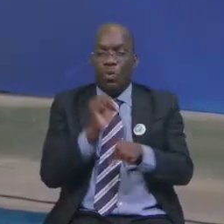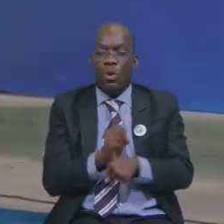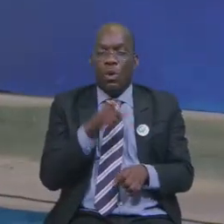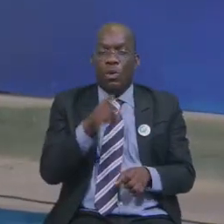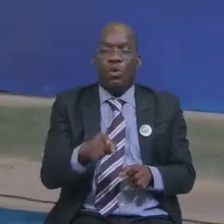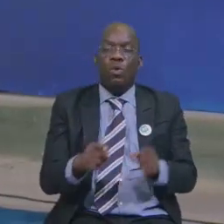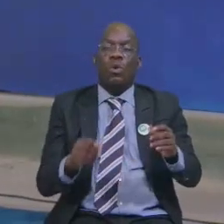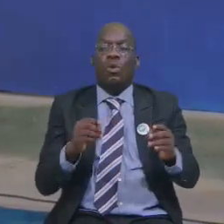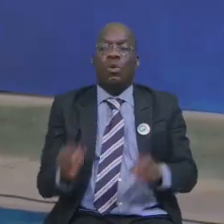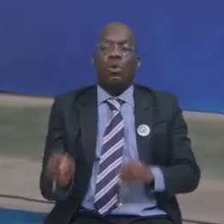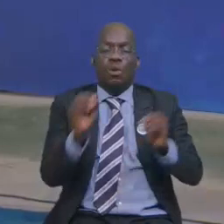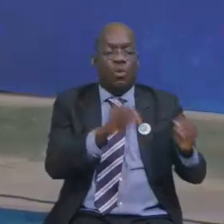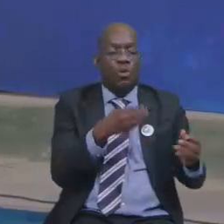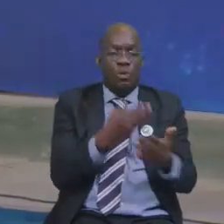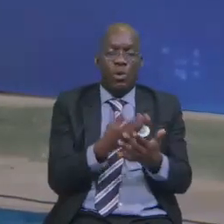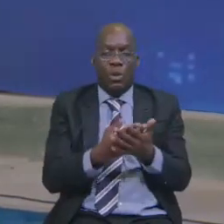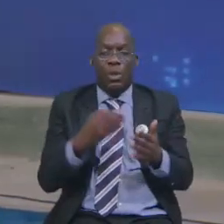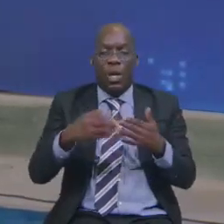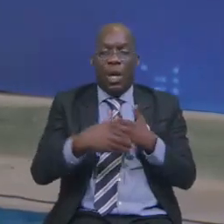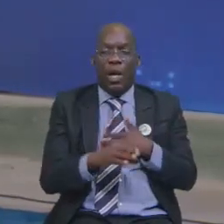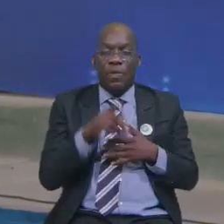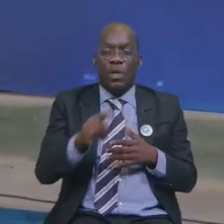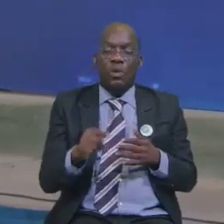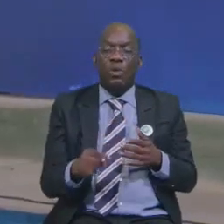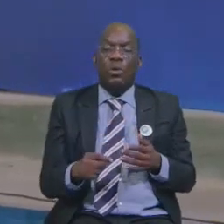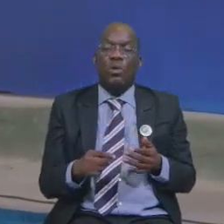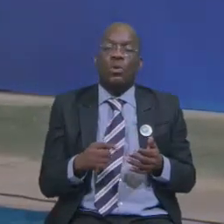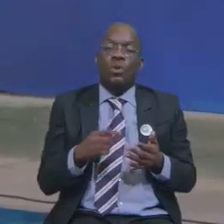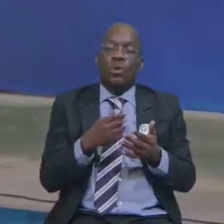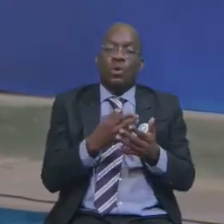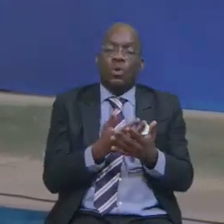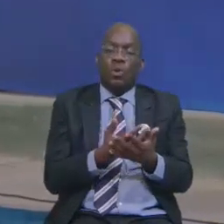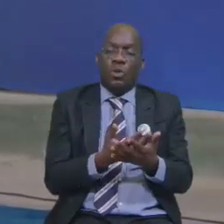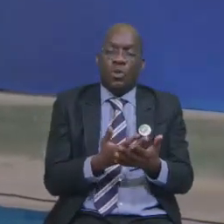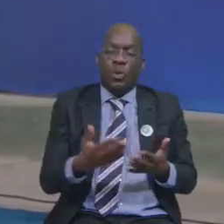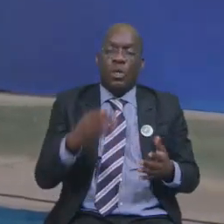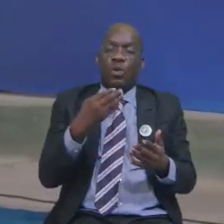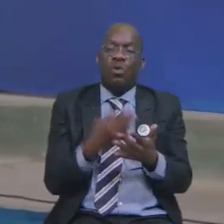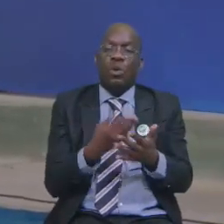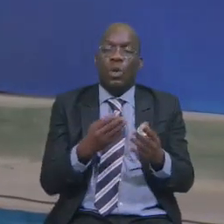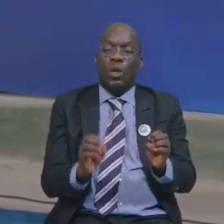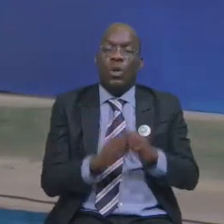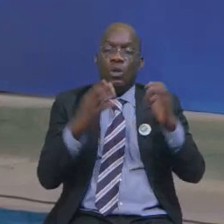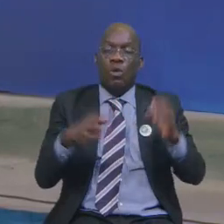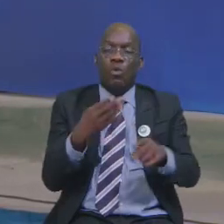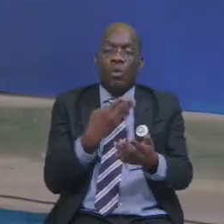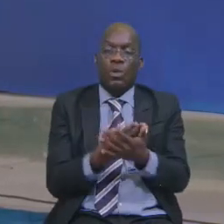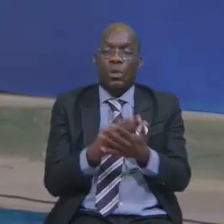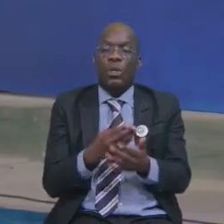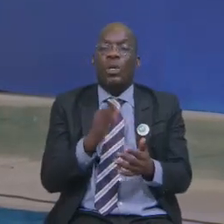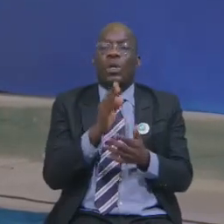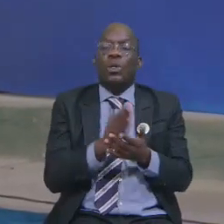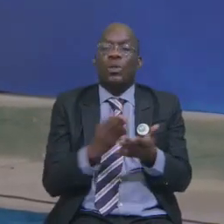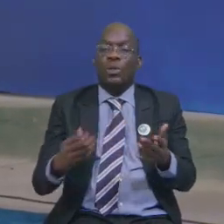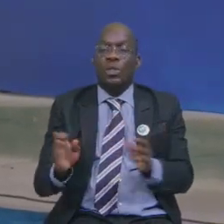And then after you spent almost a fortune, there's something that shifts your mind to another thing.